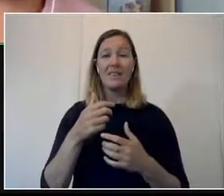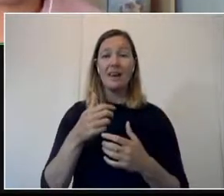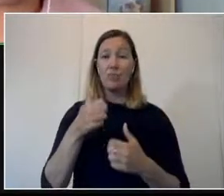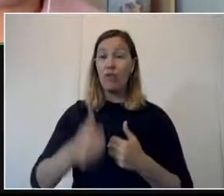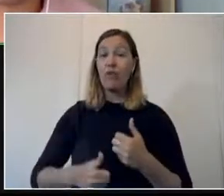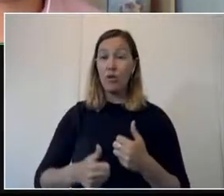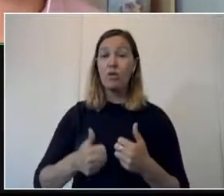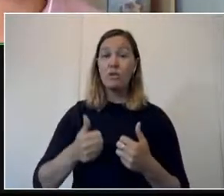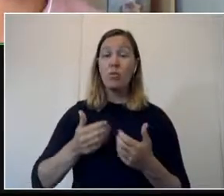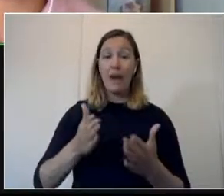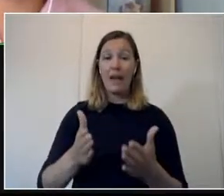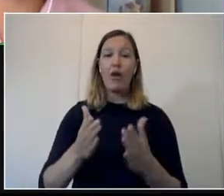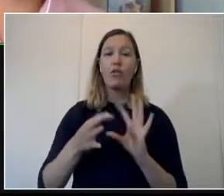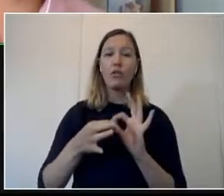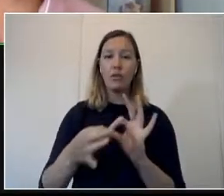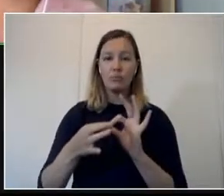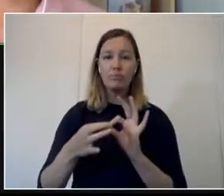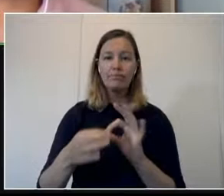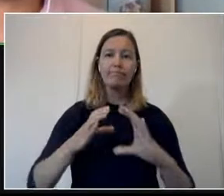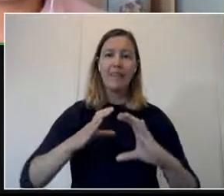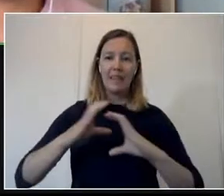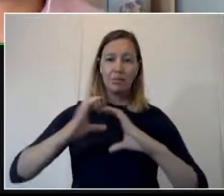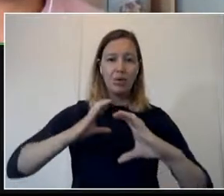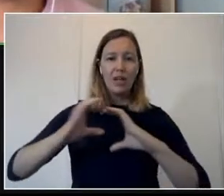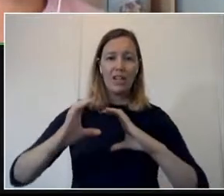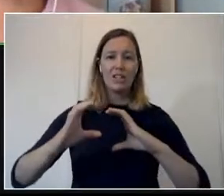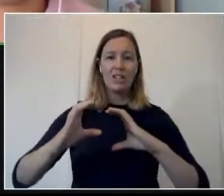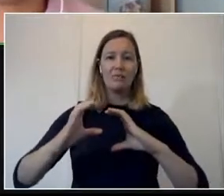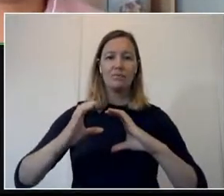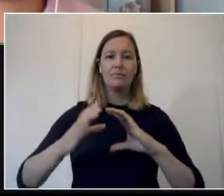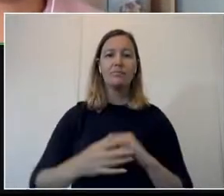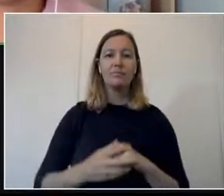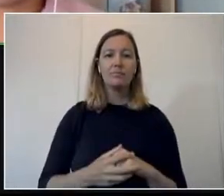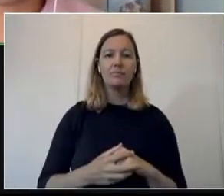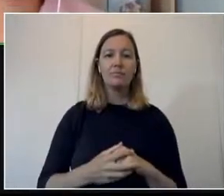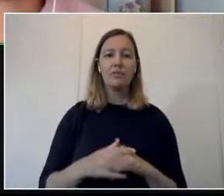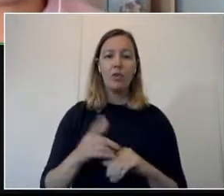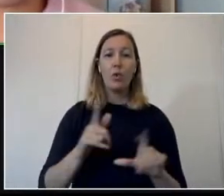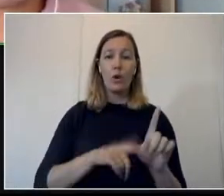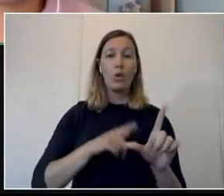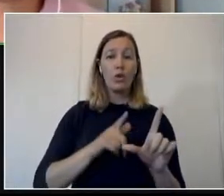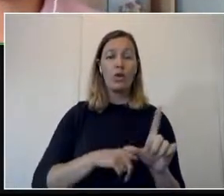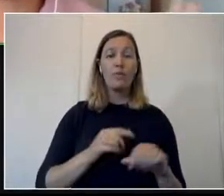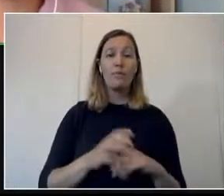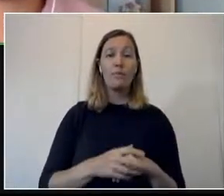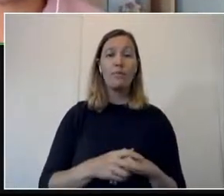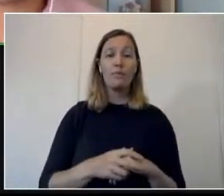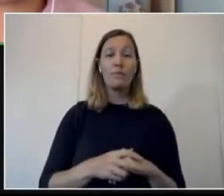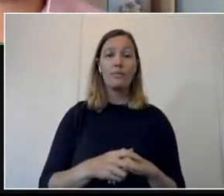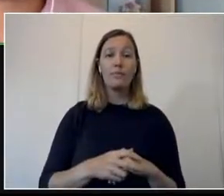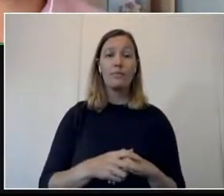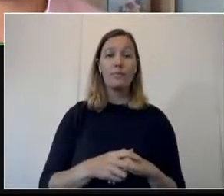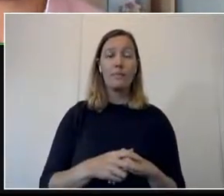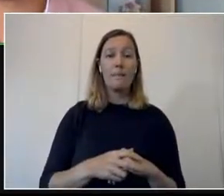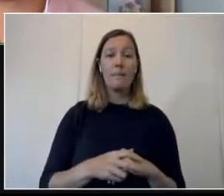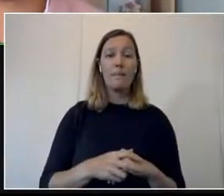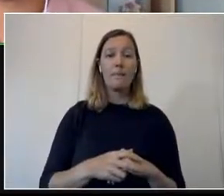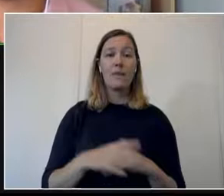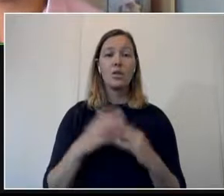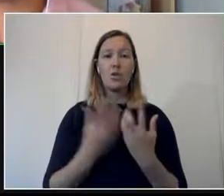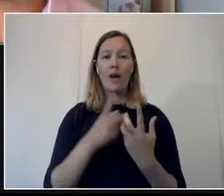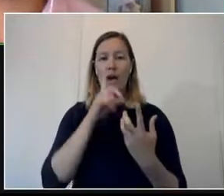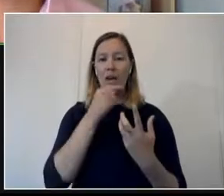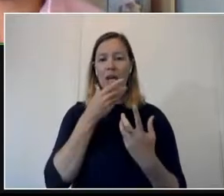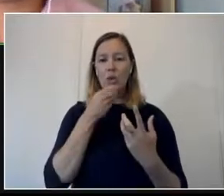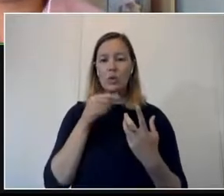or engagement or connection that our youth have. So how do we then tap into those to make sure that